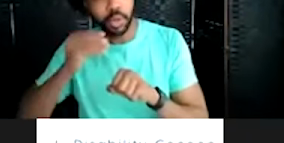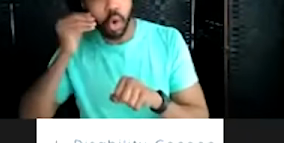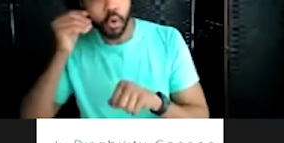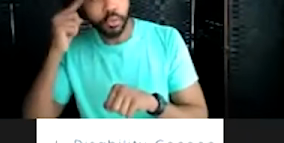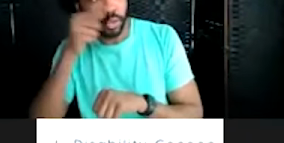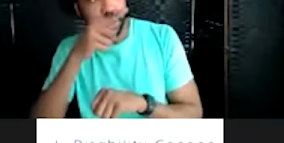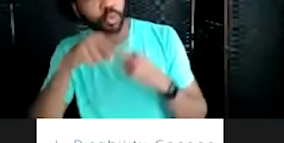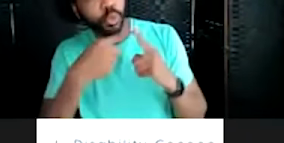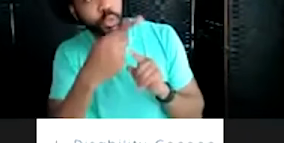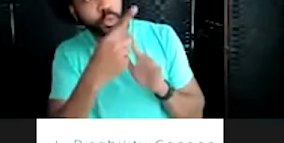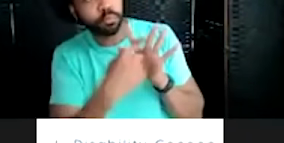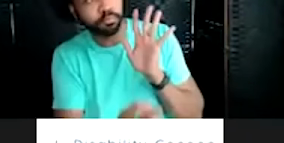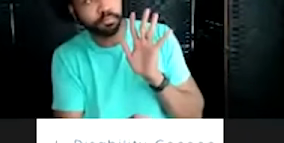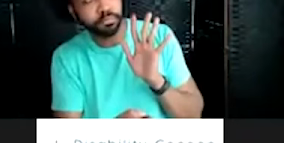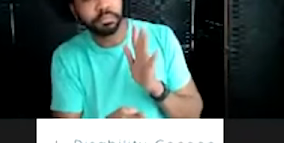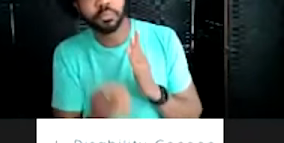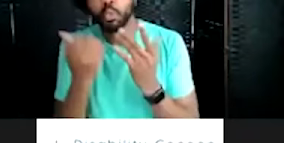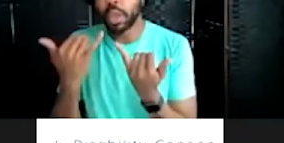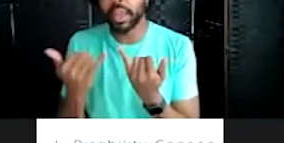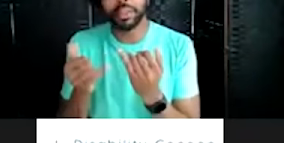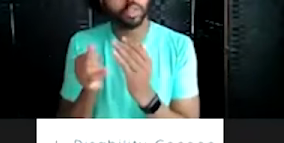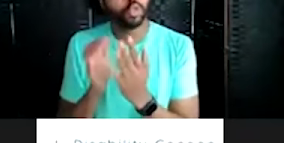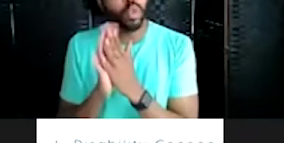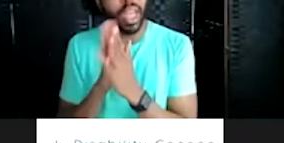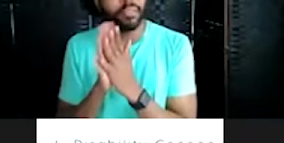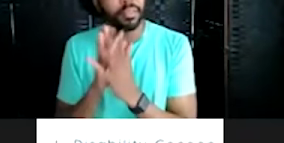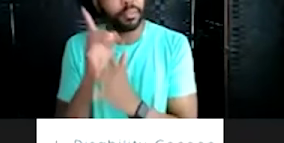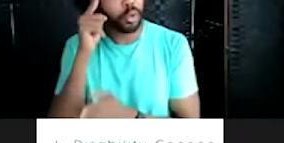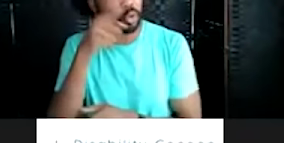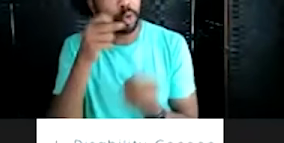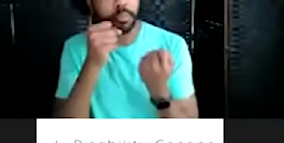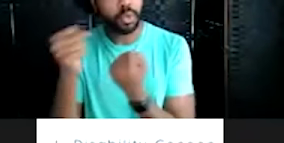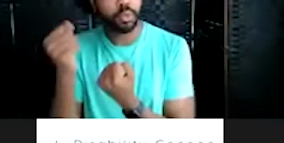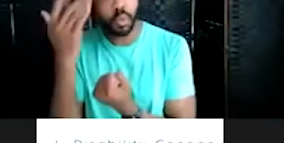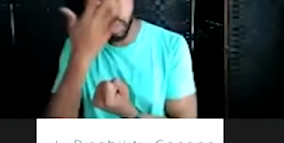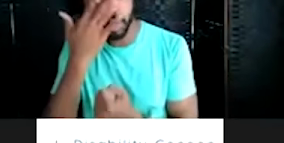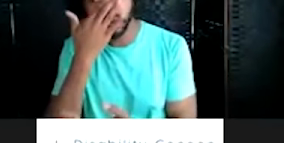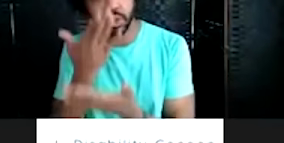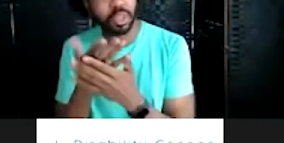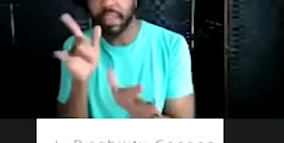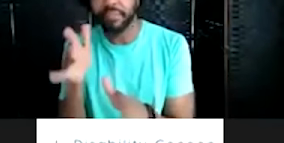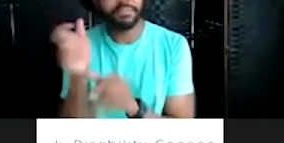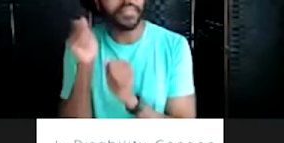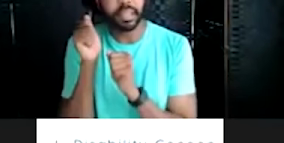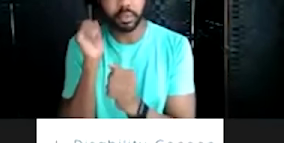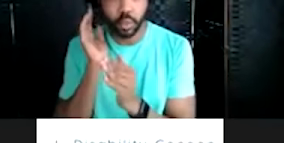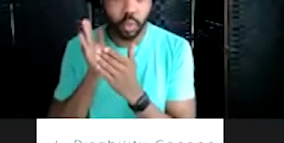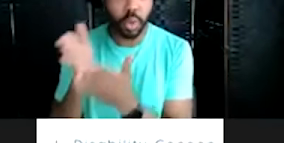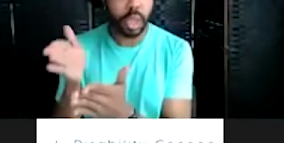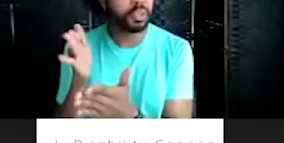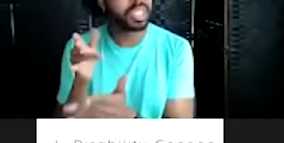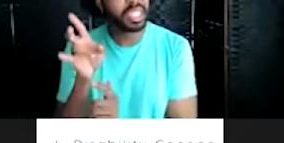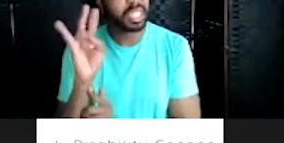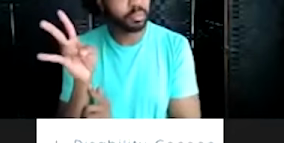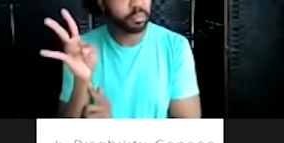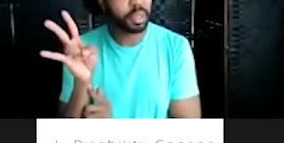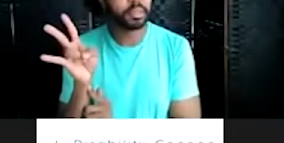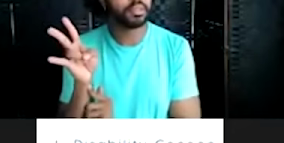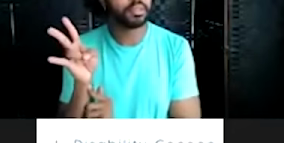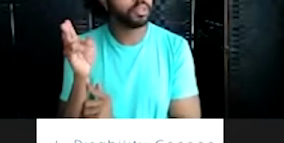At the moment, traffic on your commute looks good. The fastest route takes about 7 minutes via US 30 and Veterans